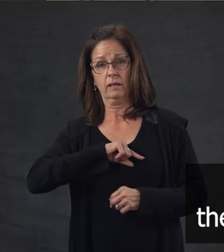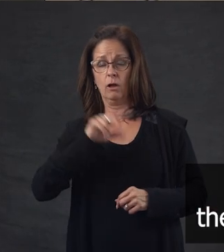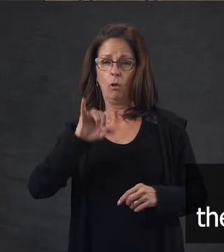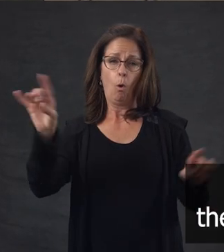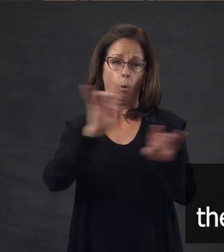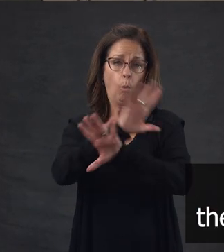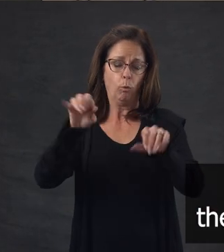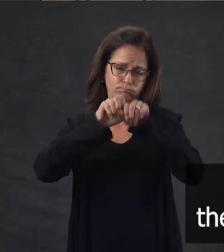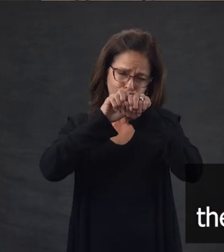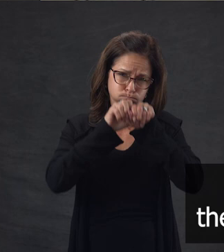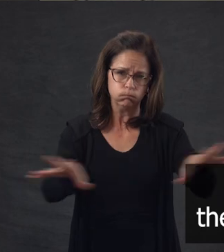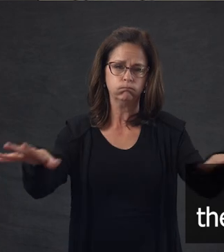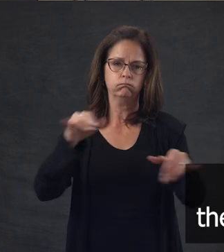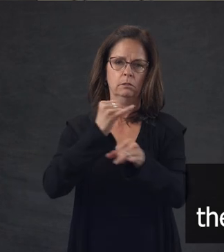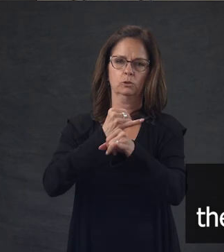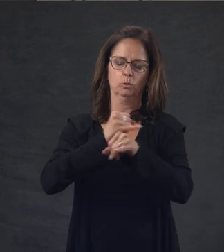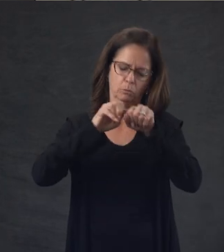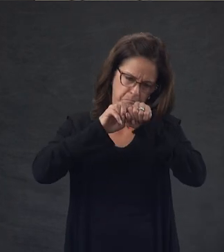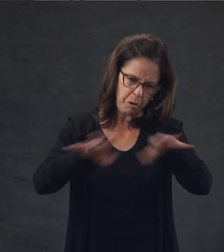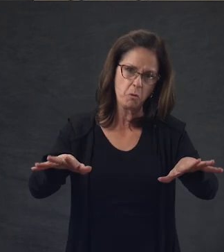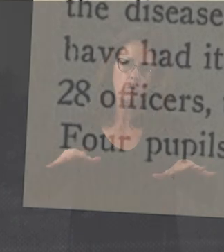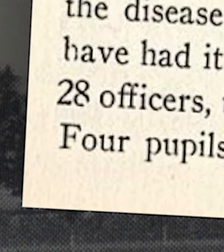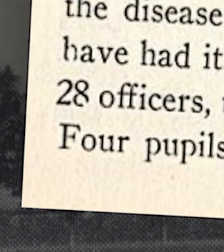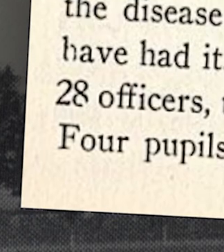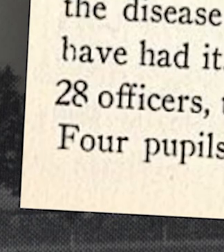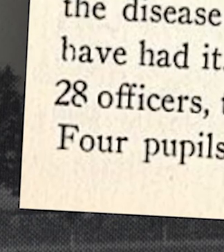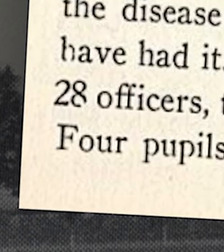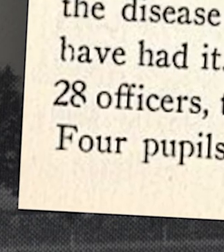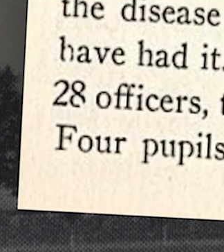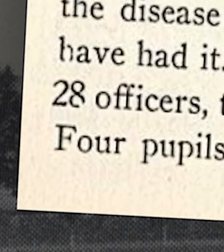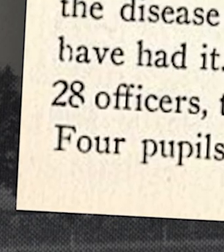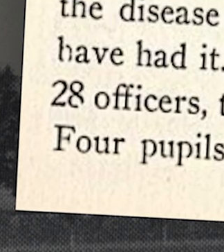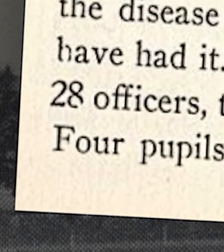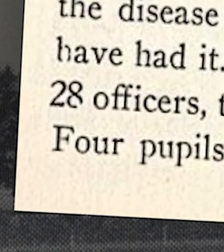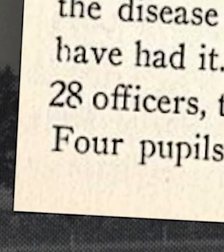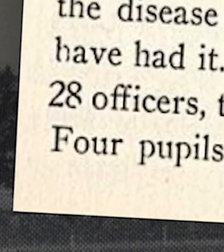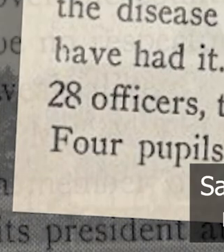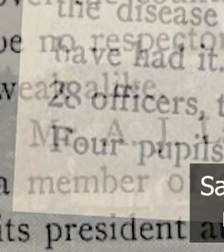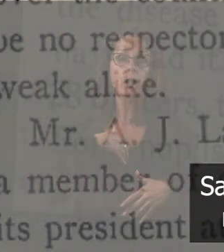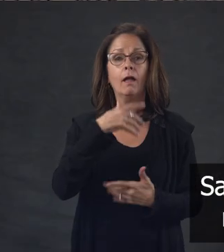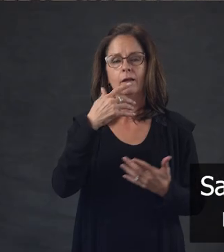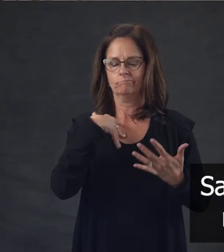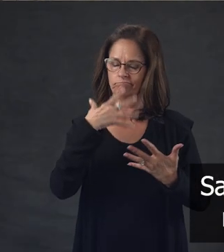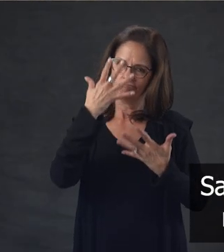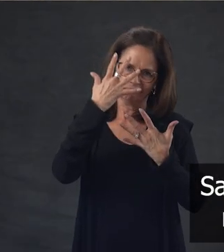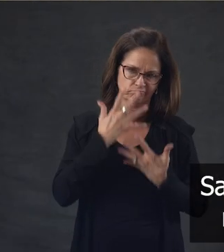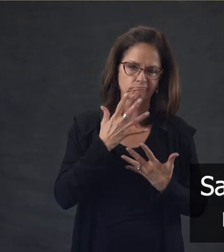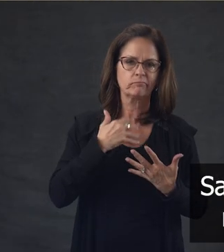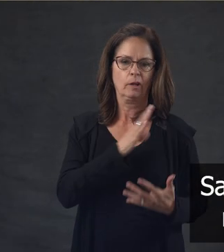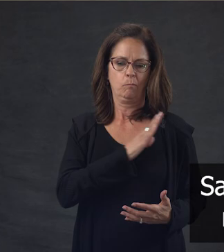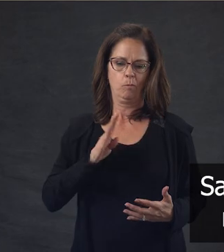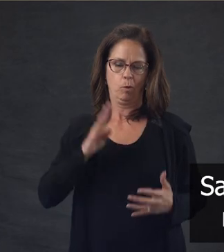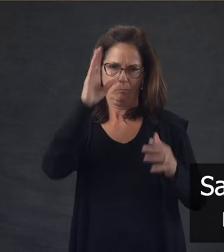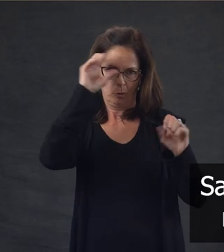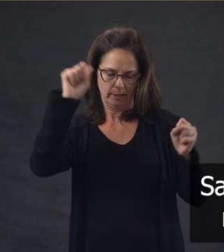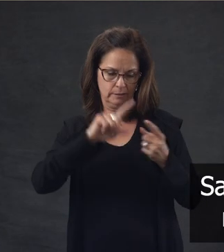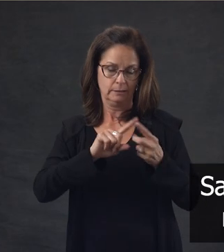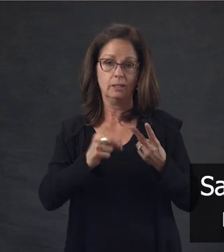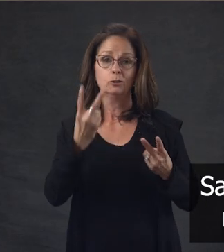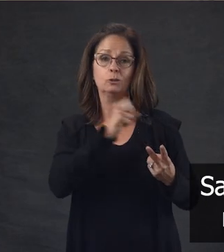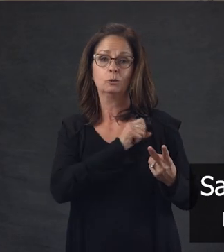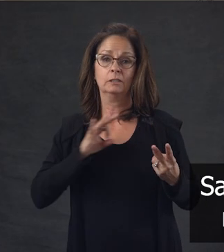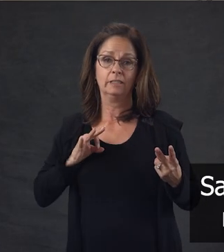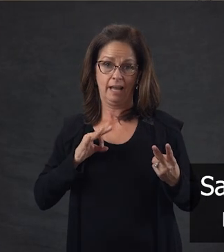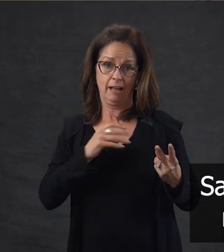Thanksgiving, the flu spread throughout the school. Colorado Index and Board Report segments about the Spanish Flu on campus. Sadly, the board president,